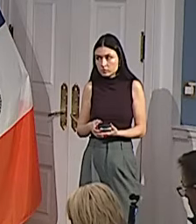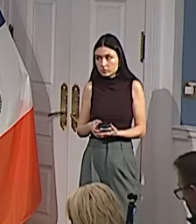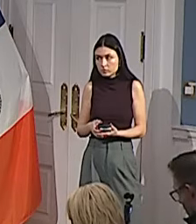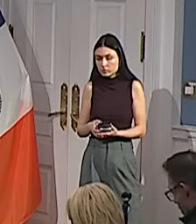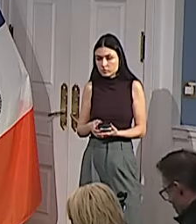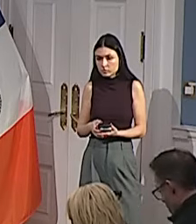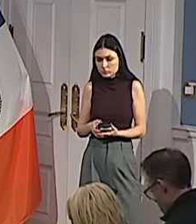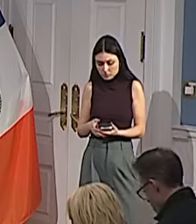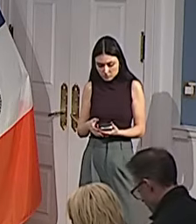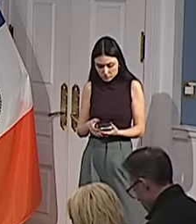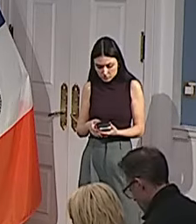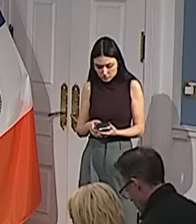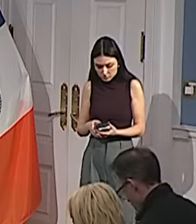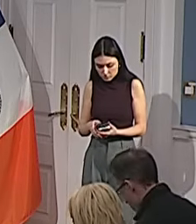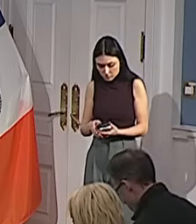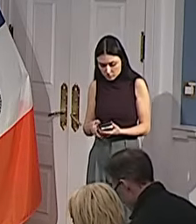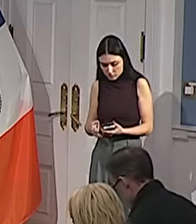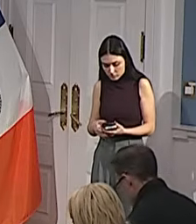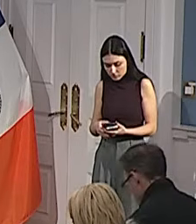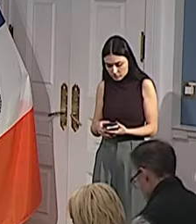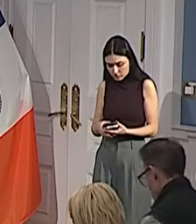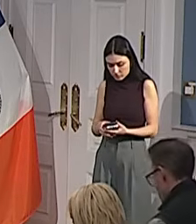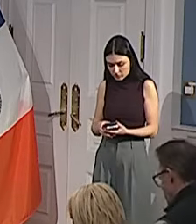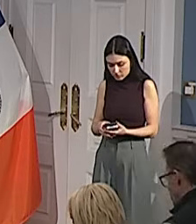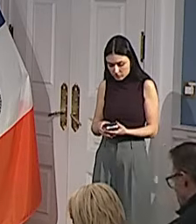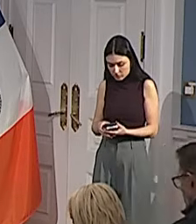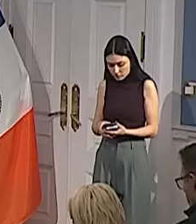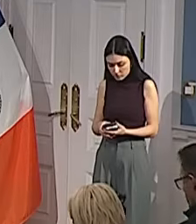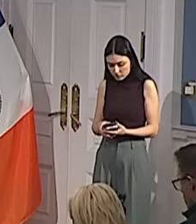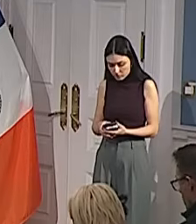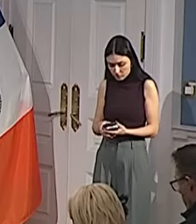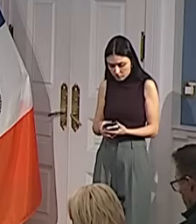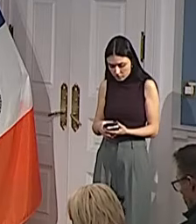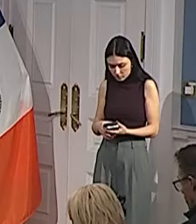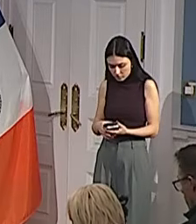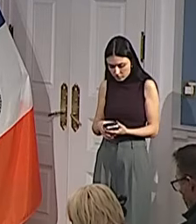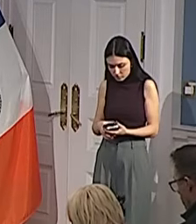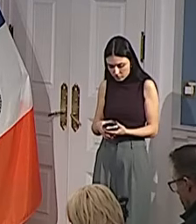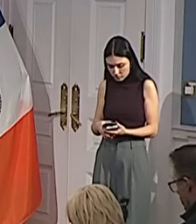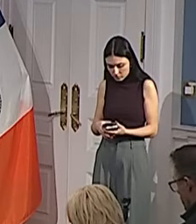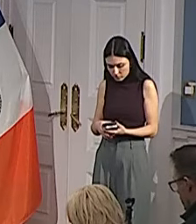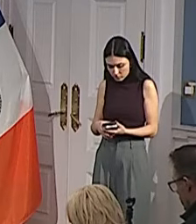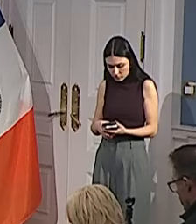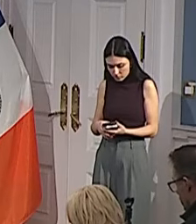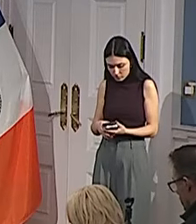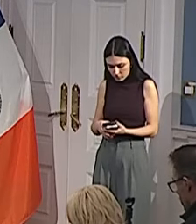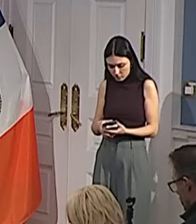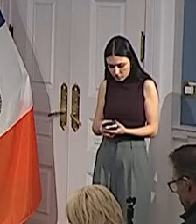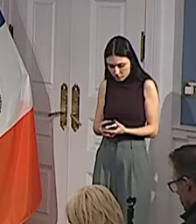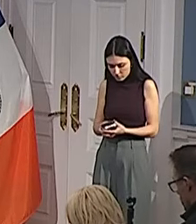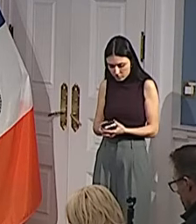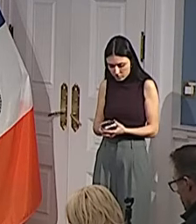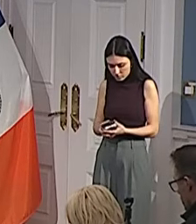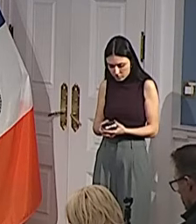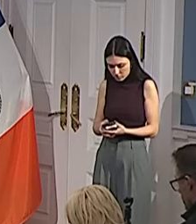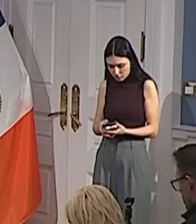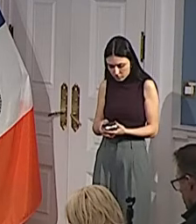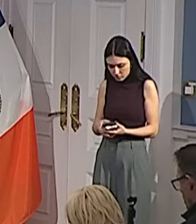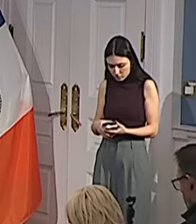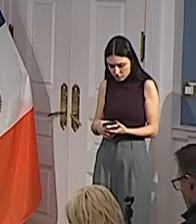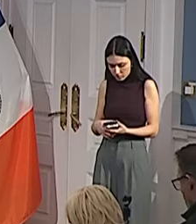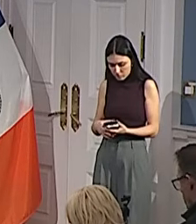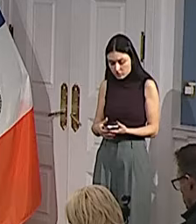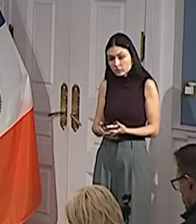significance of making the city more affordable. That is a program intended to do that. I understand it's very expensive, but nevertheless, it does seem